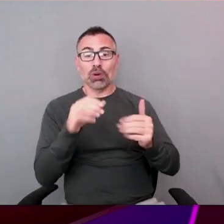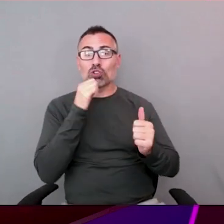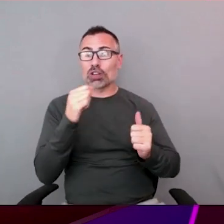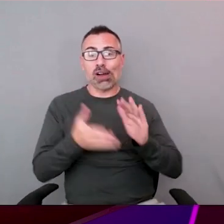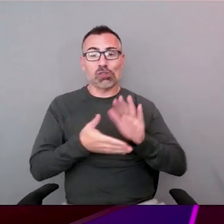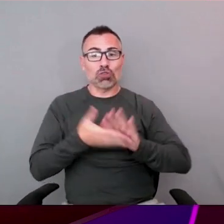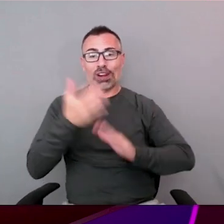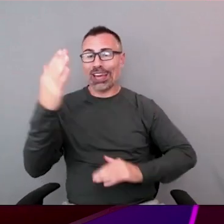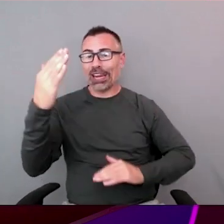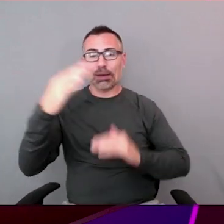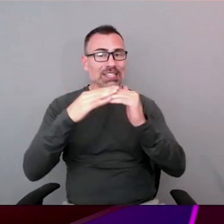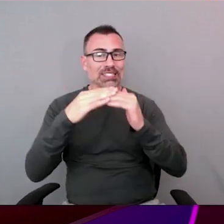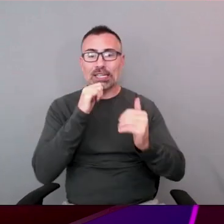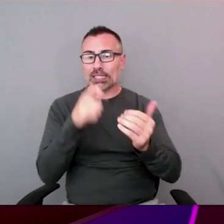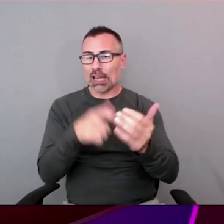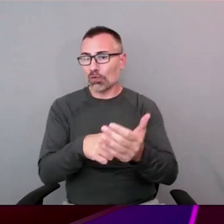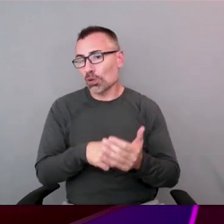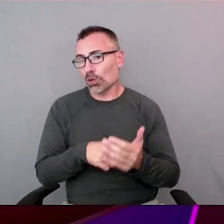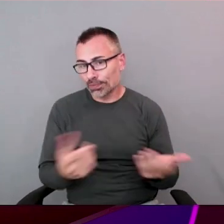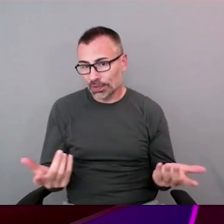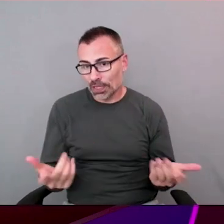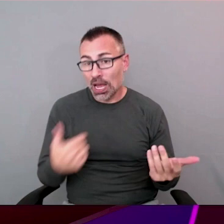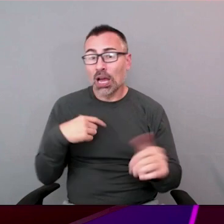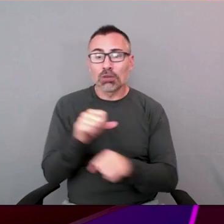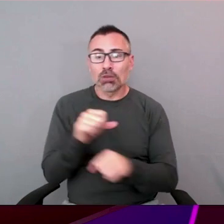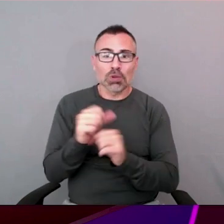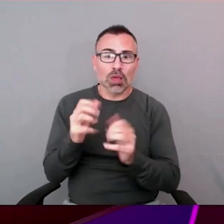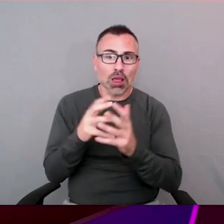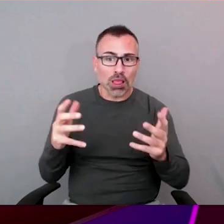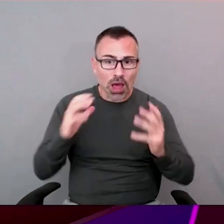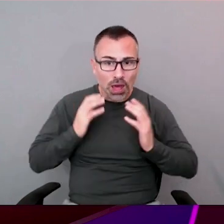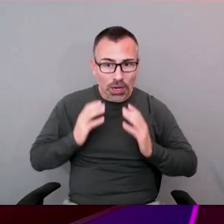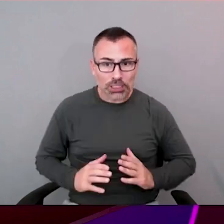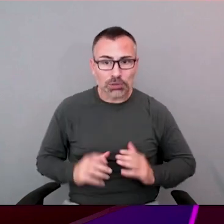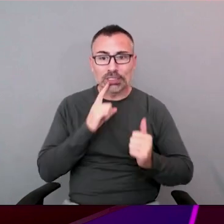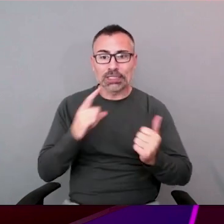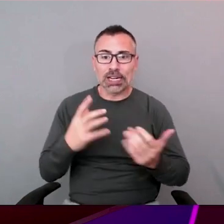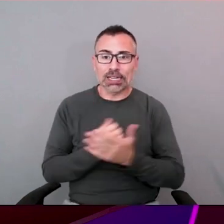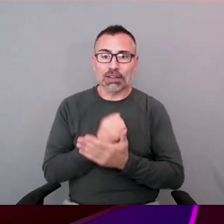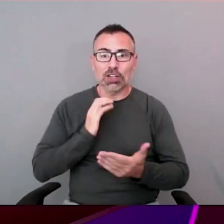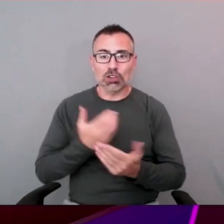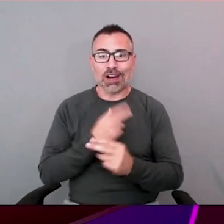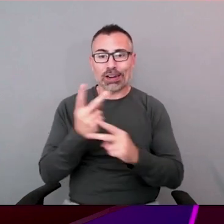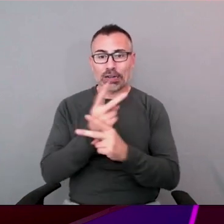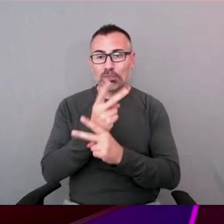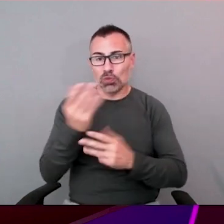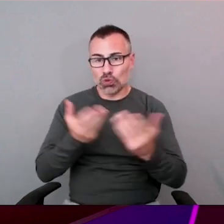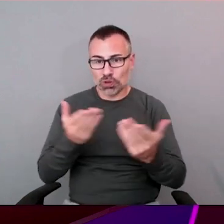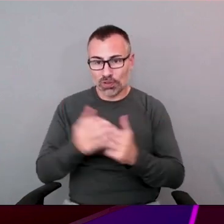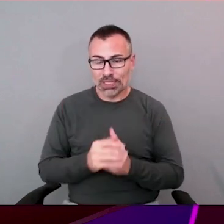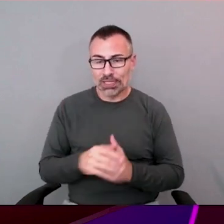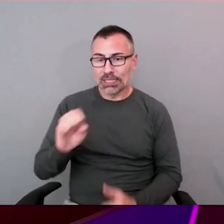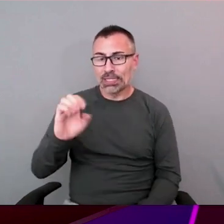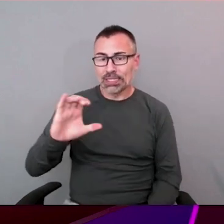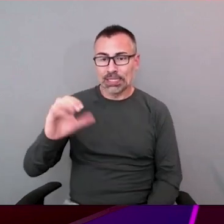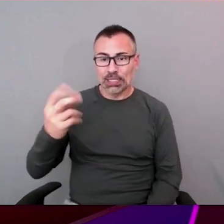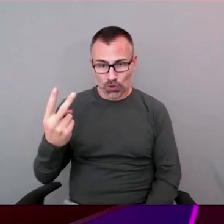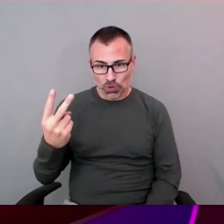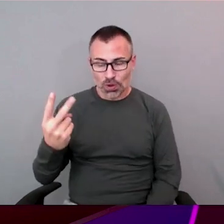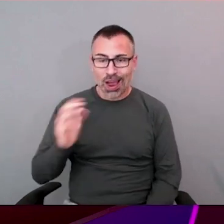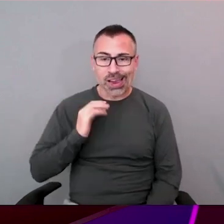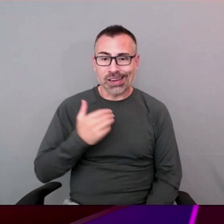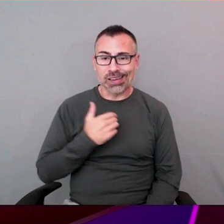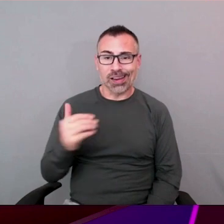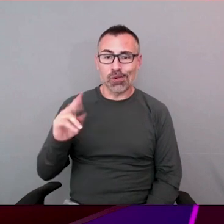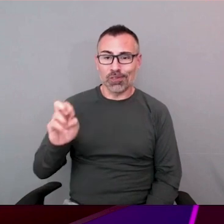necessarily need, right? Yeah. I work with a lot of customers that are leveraging our compute services, right? EC2, our virtual machine